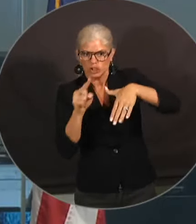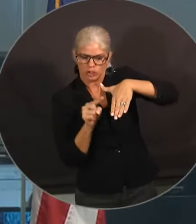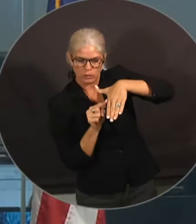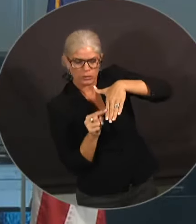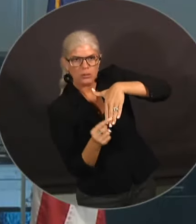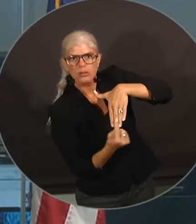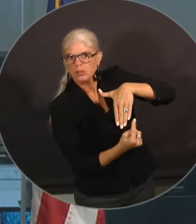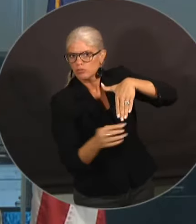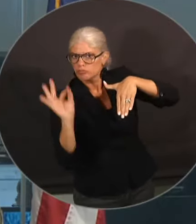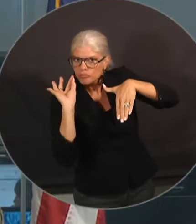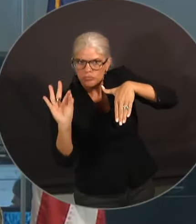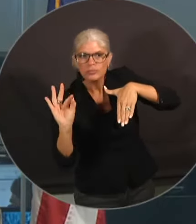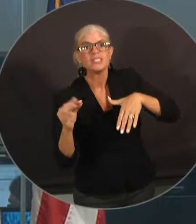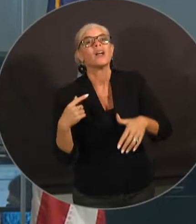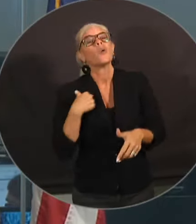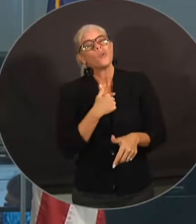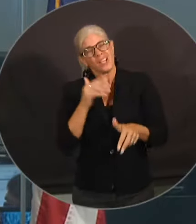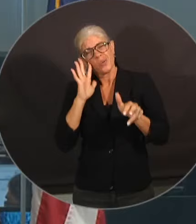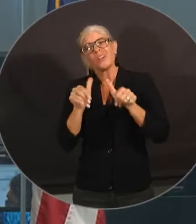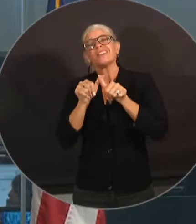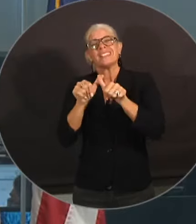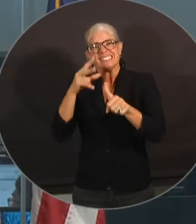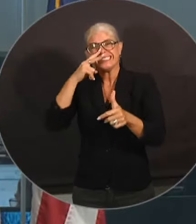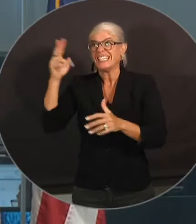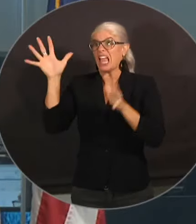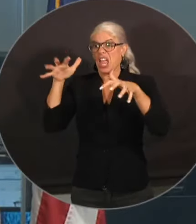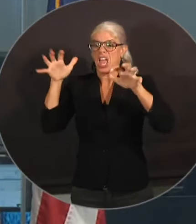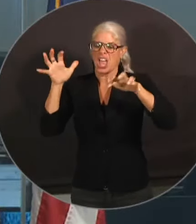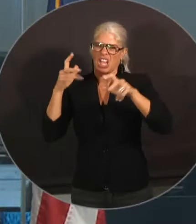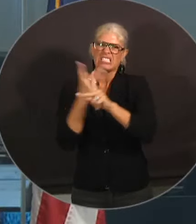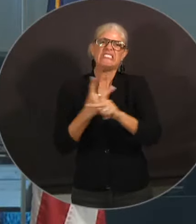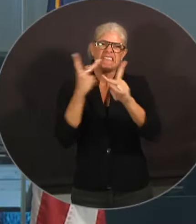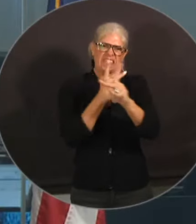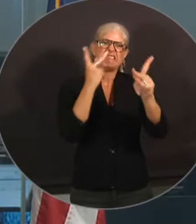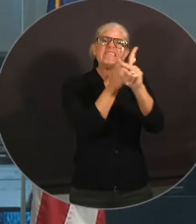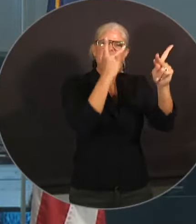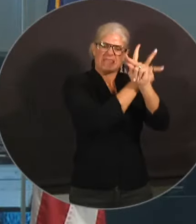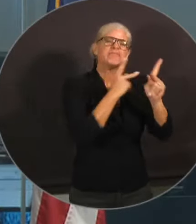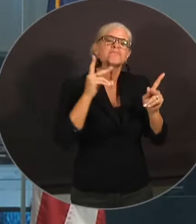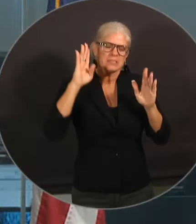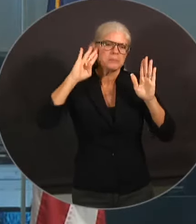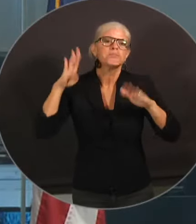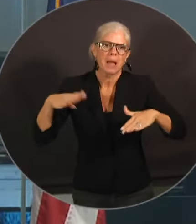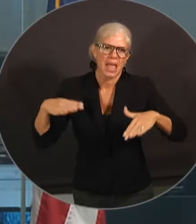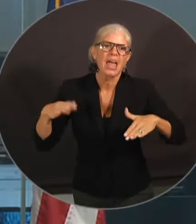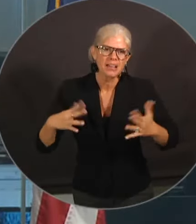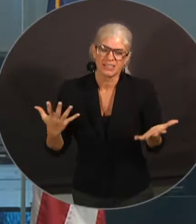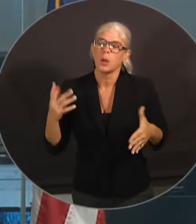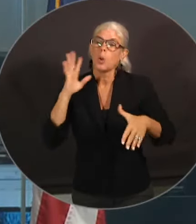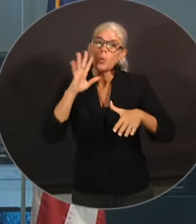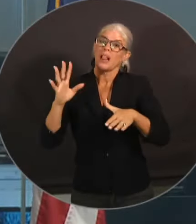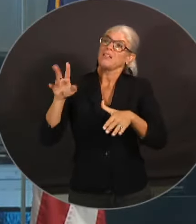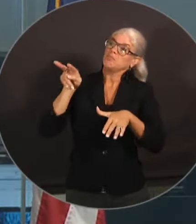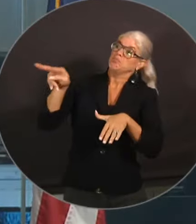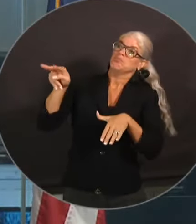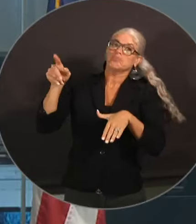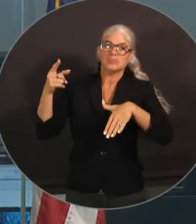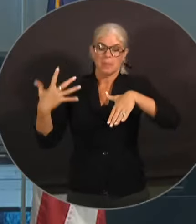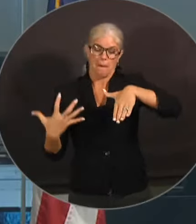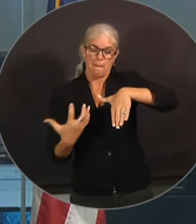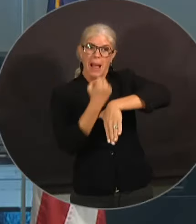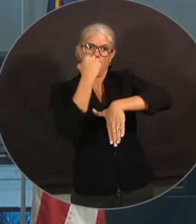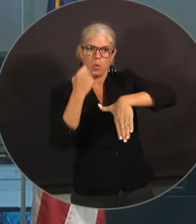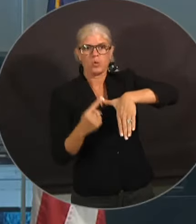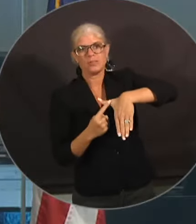conditions deteriorate throughout the rest of the day, and we are anticipating a landfall as likely a major